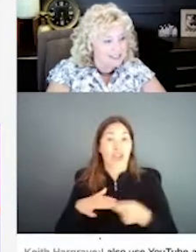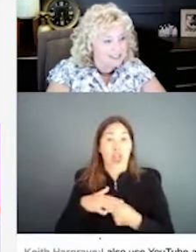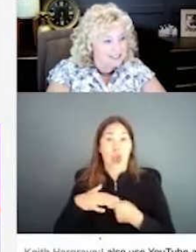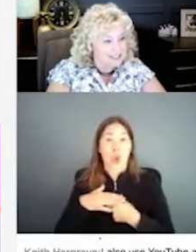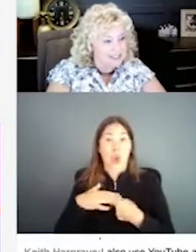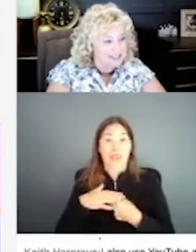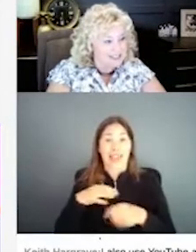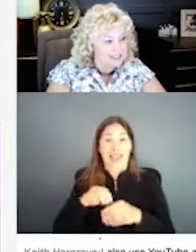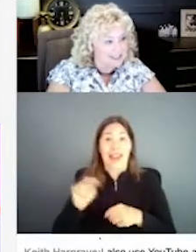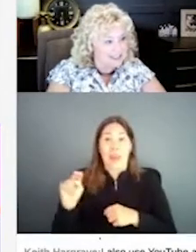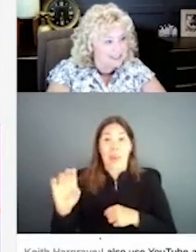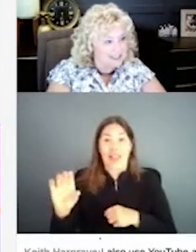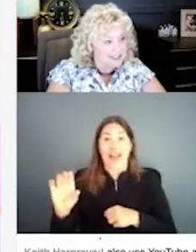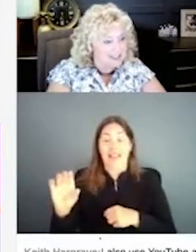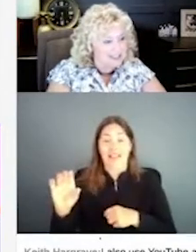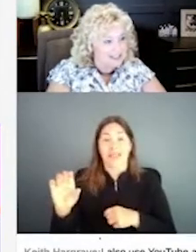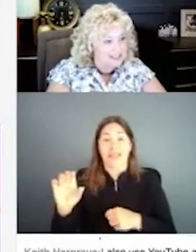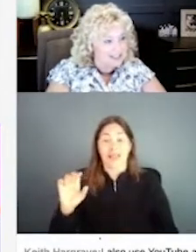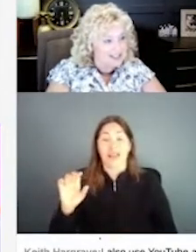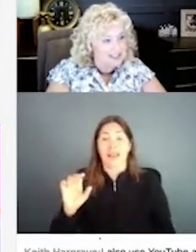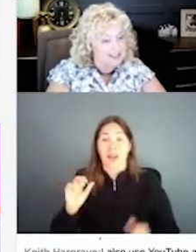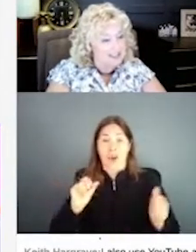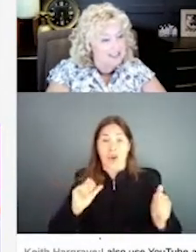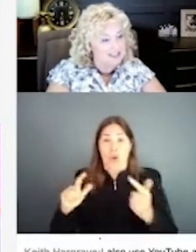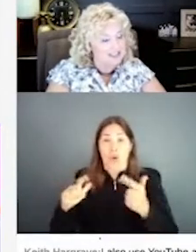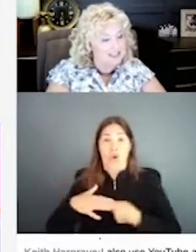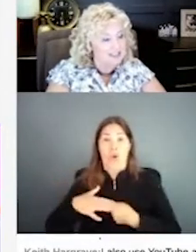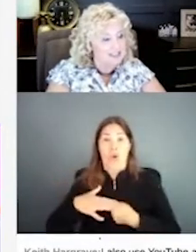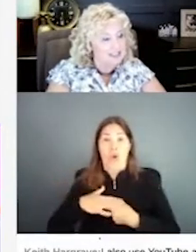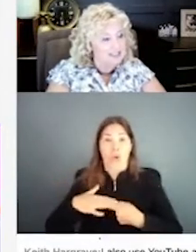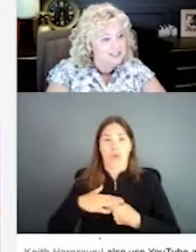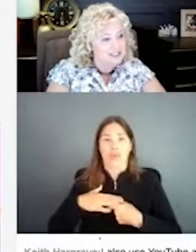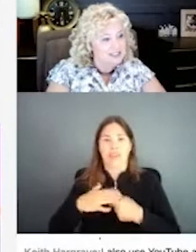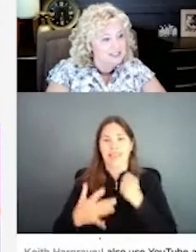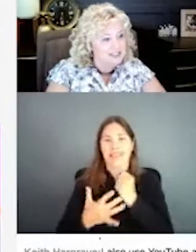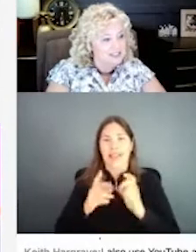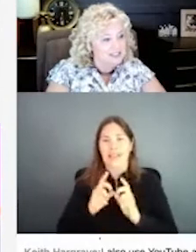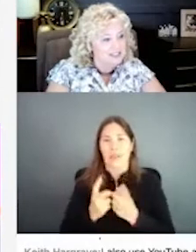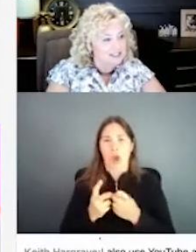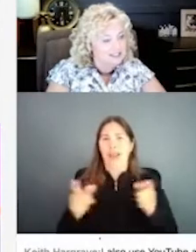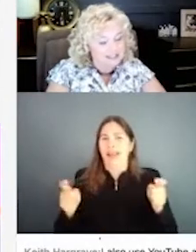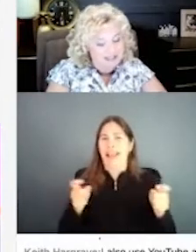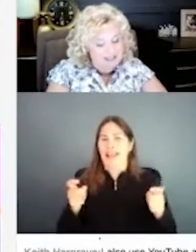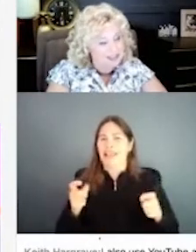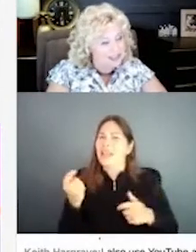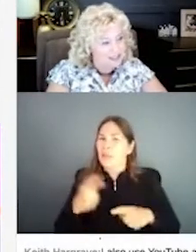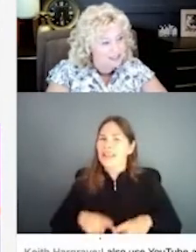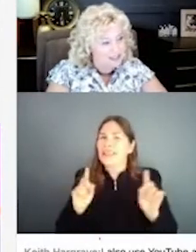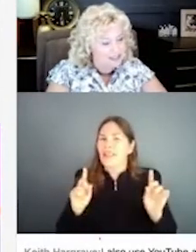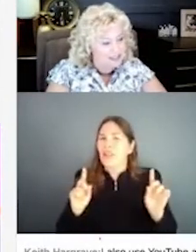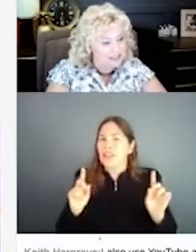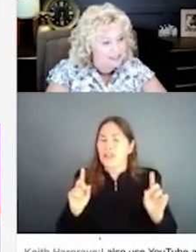locations in North Carolina. And all of the local tech departments handle things differently.